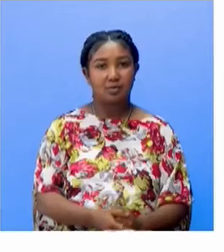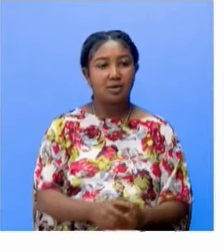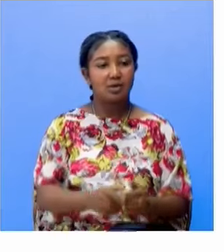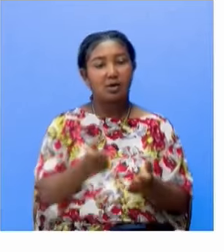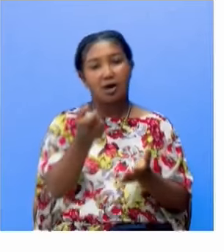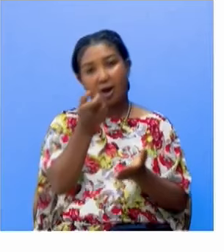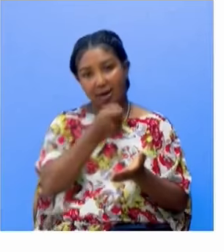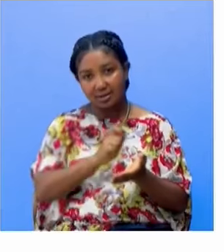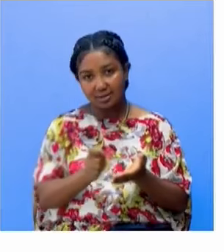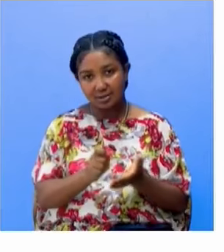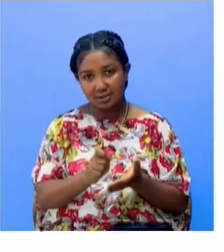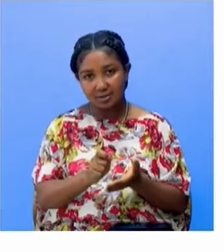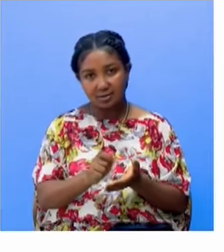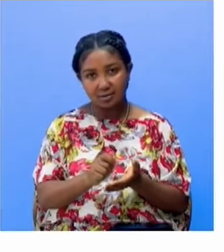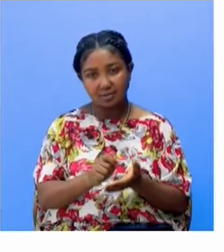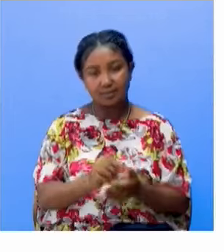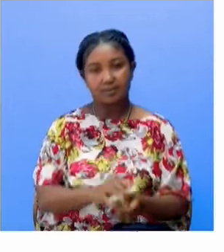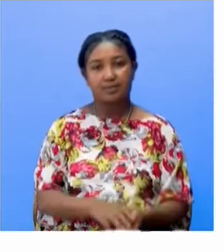write